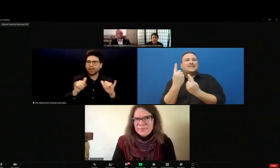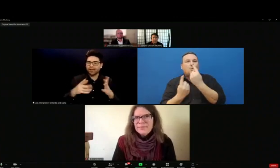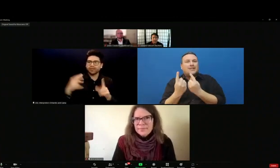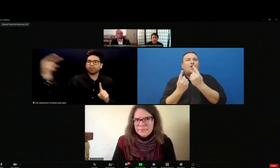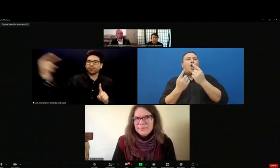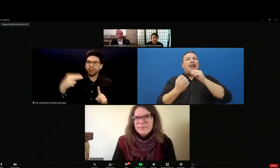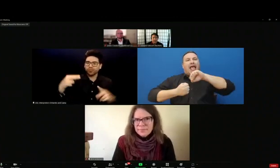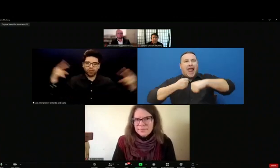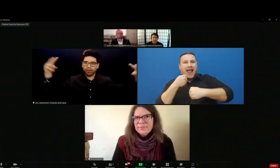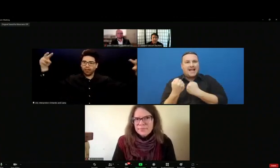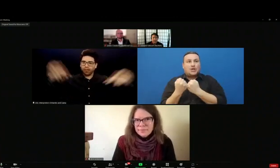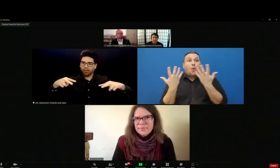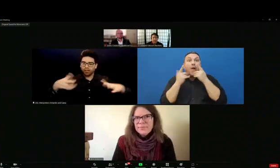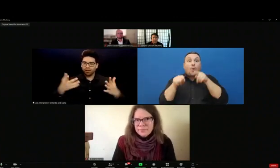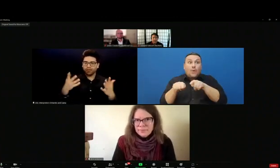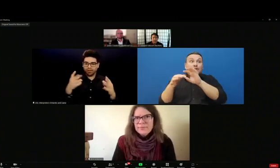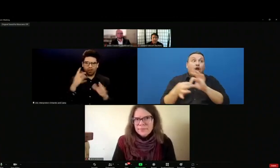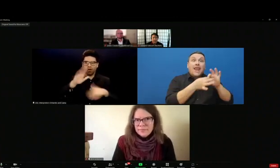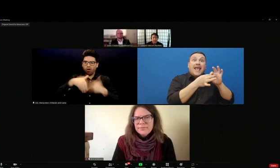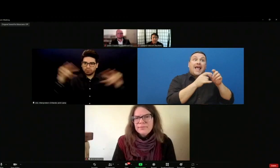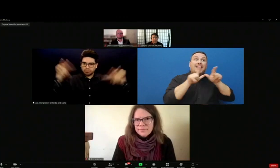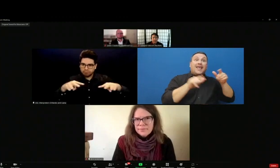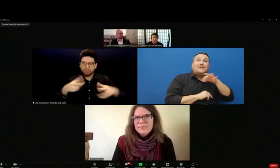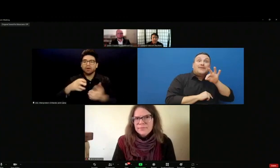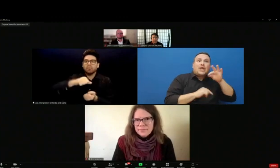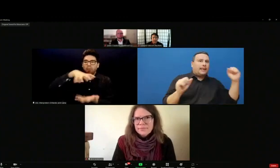that is impossible in speech.